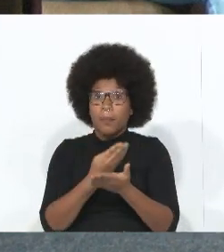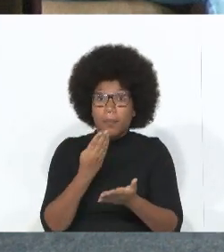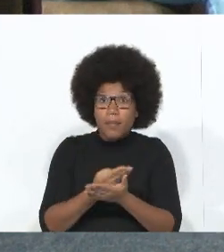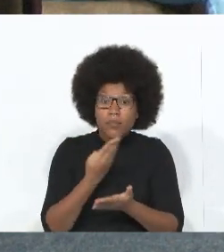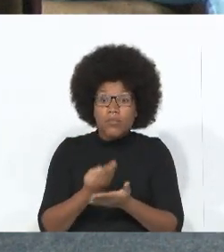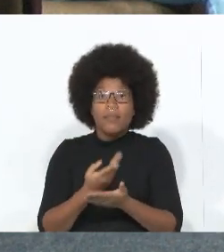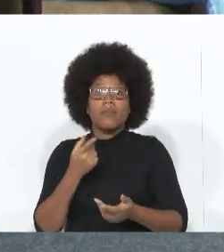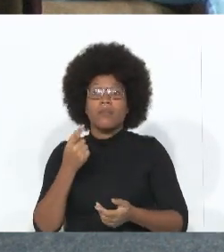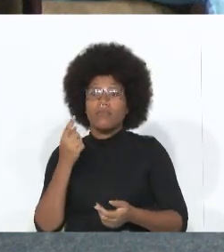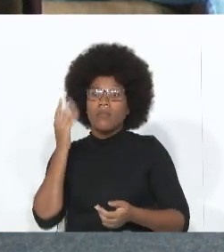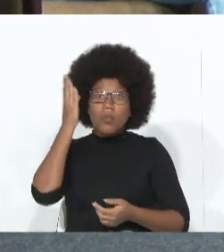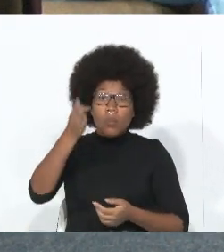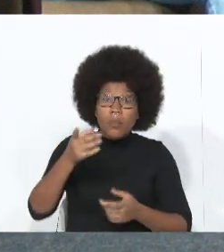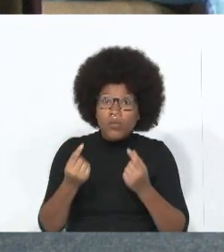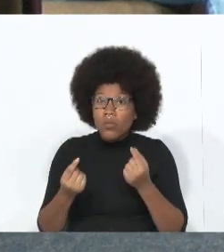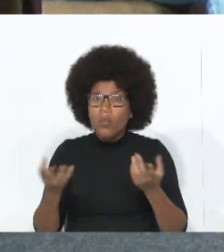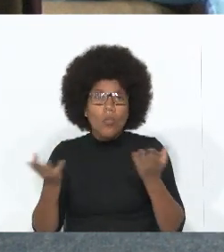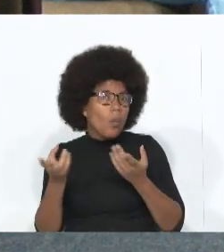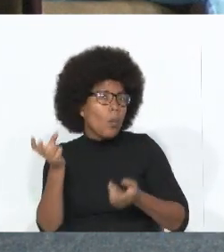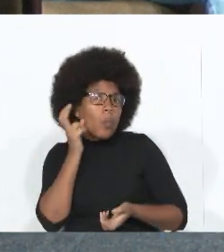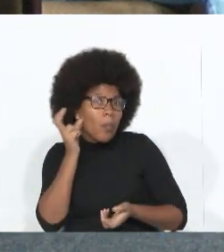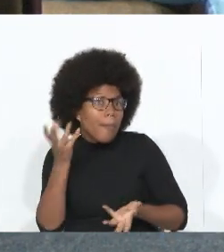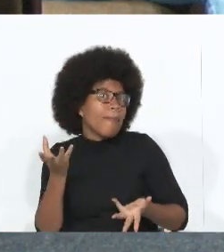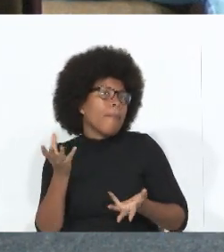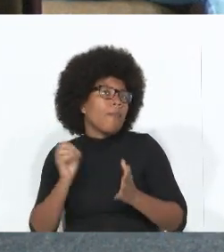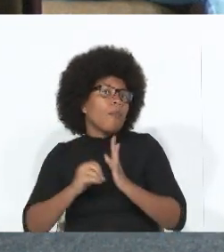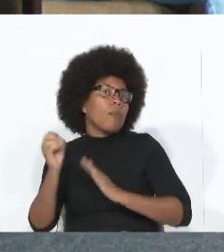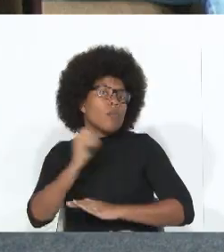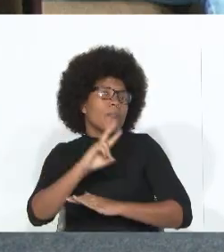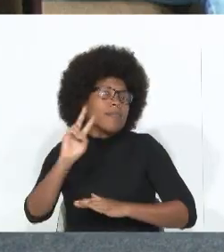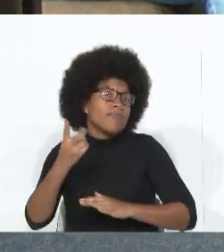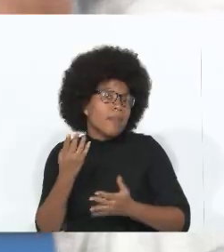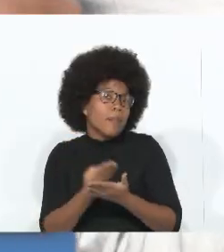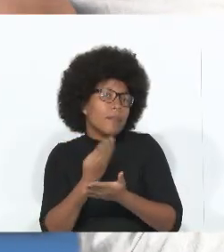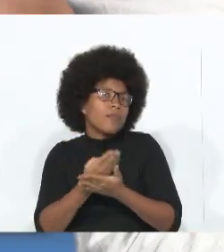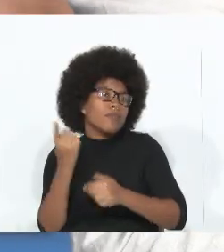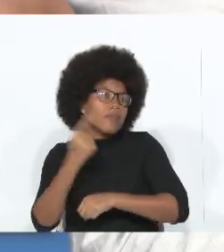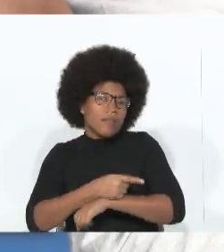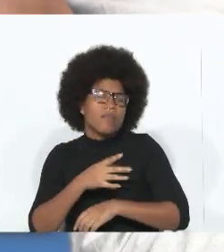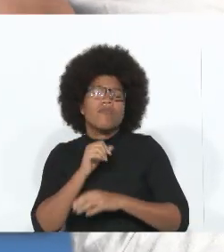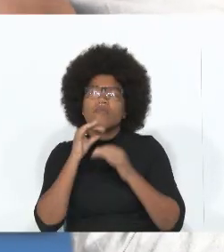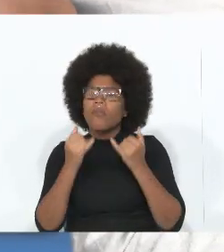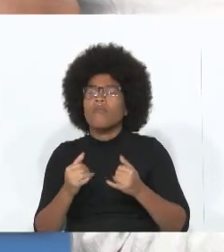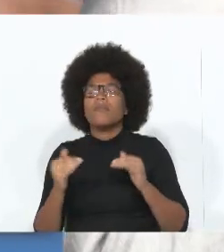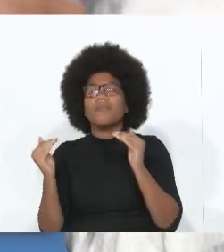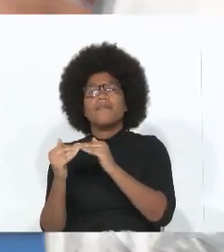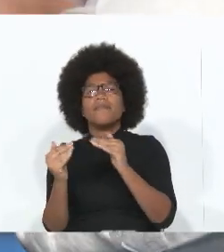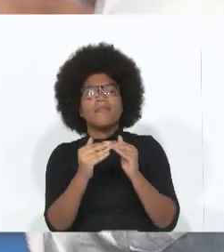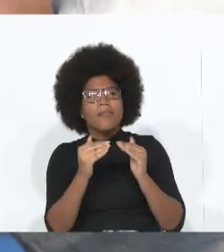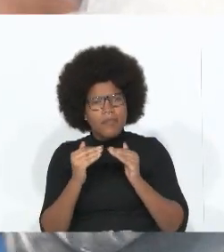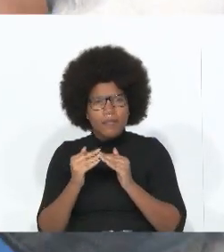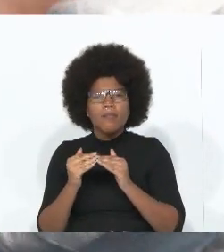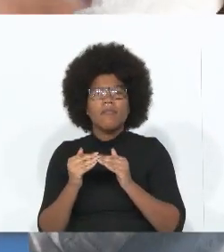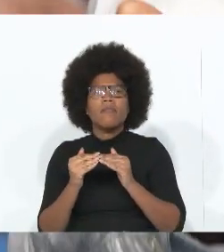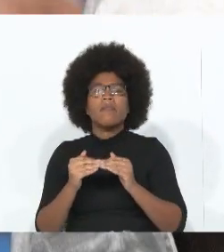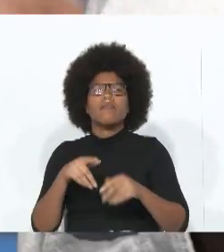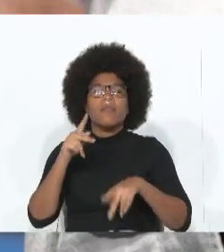these big parties, the boat ride, the big line, the CPL where people could jump, they're getting